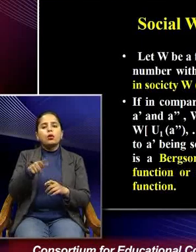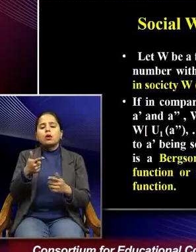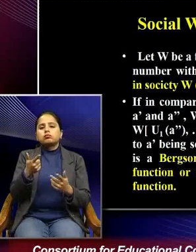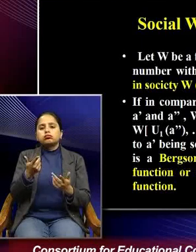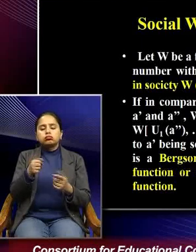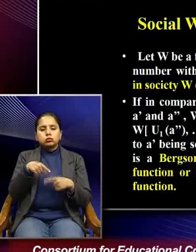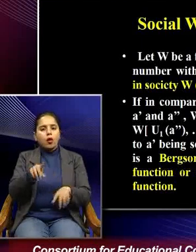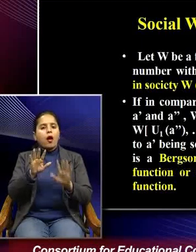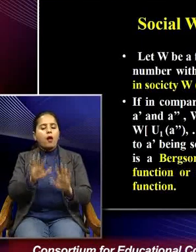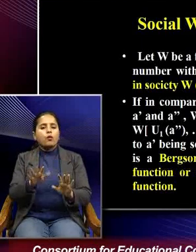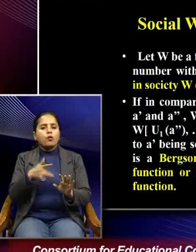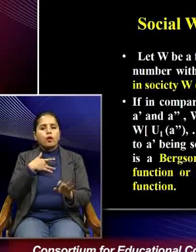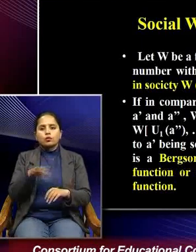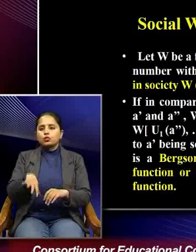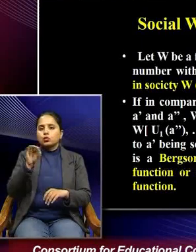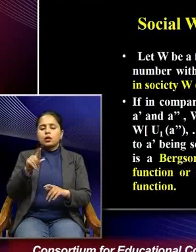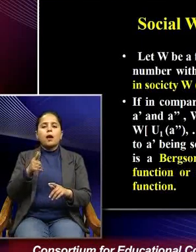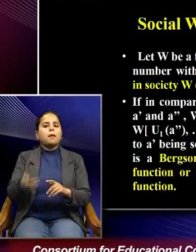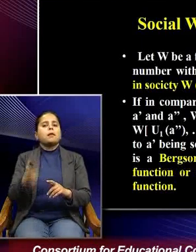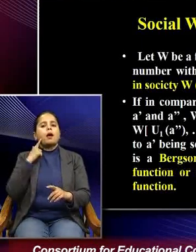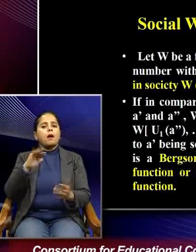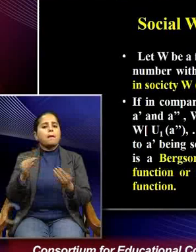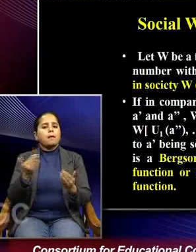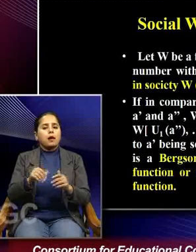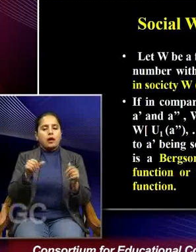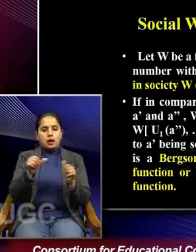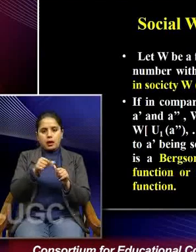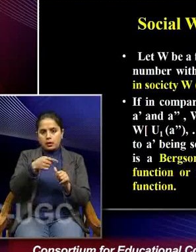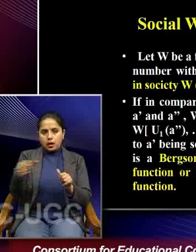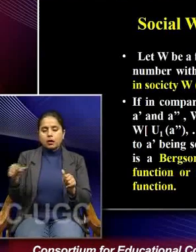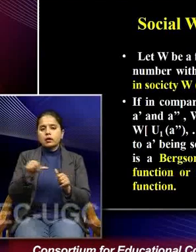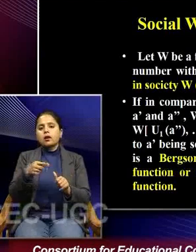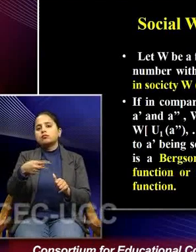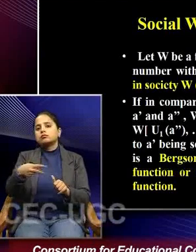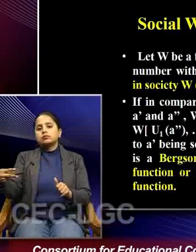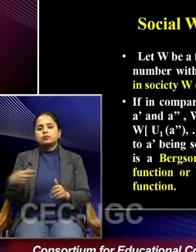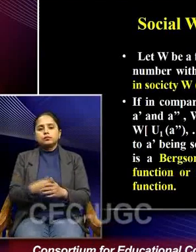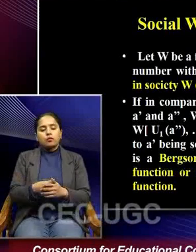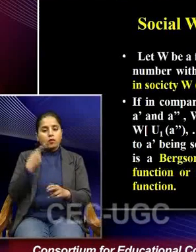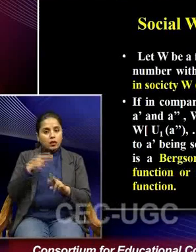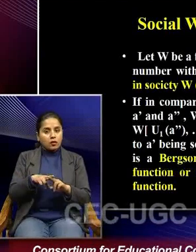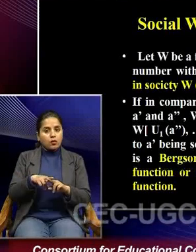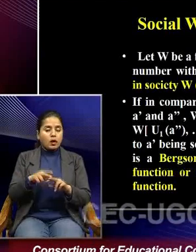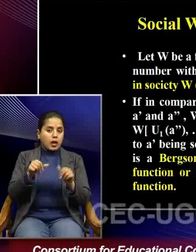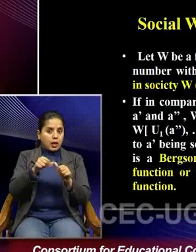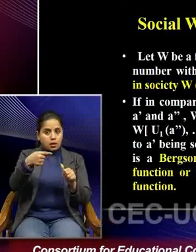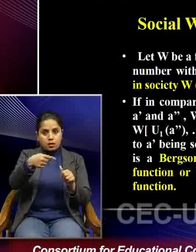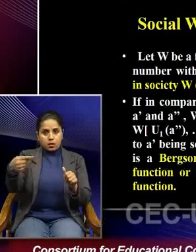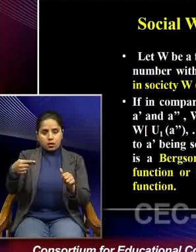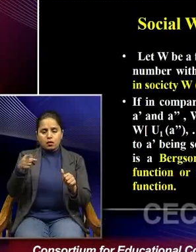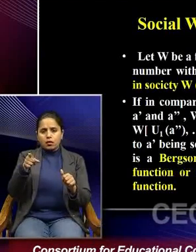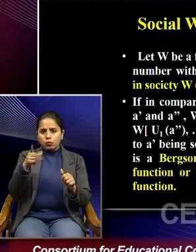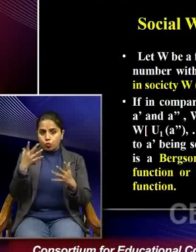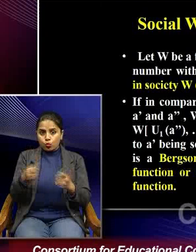you have in comparison of A dash and A double dash. So if A dash is